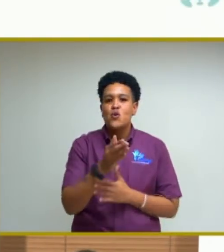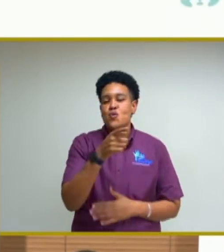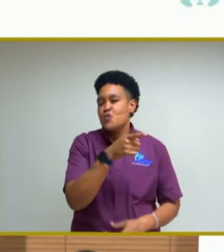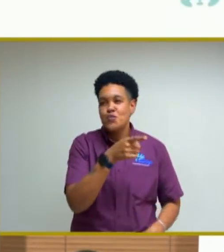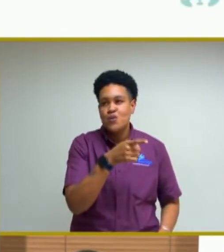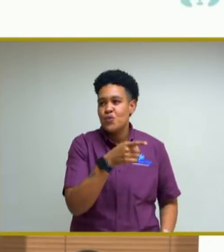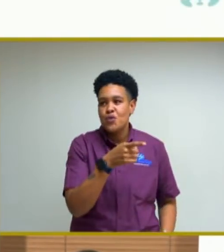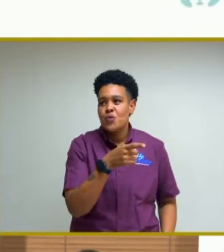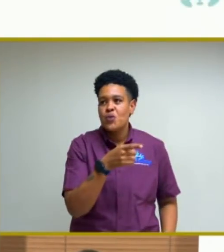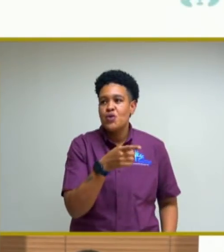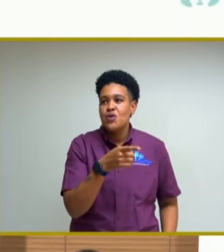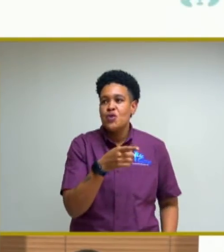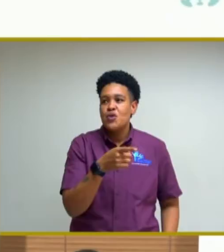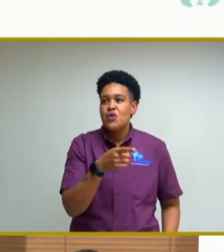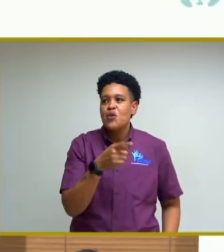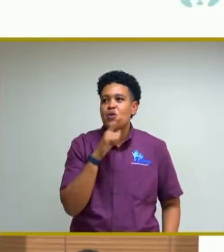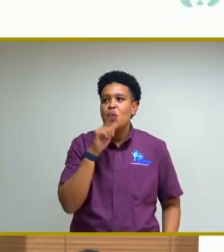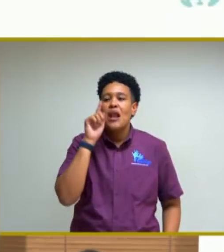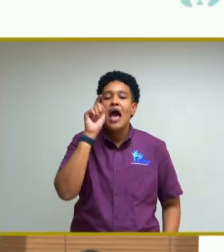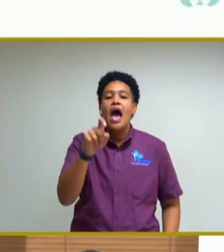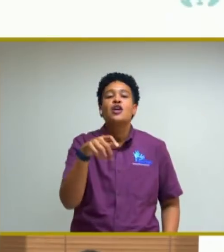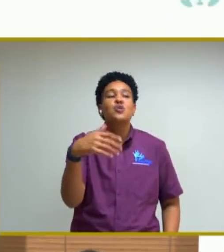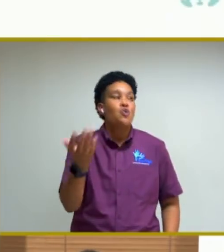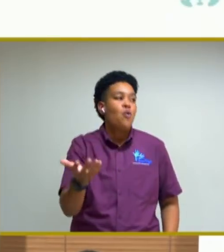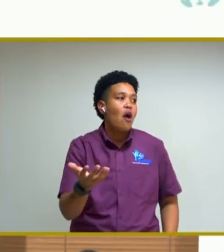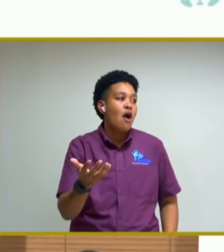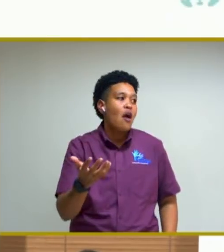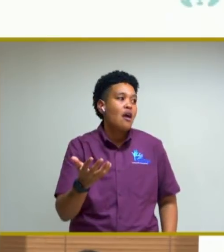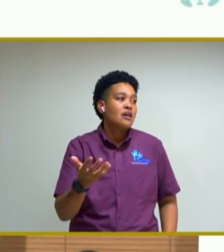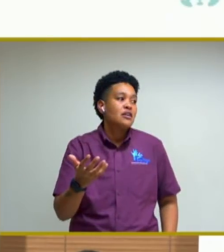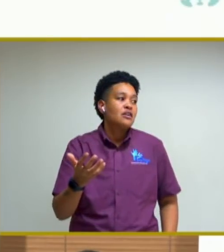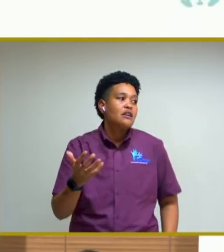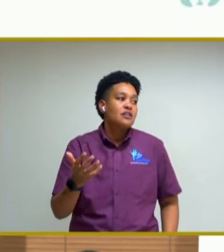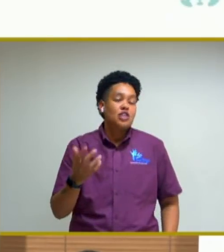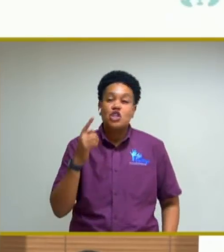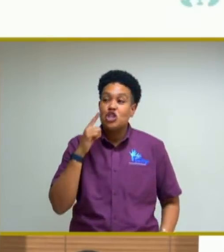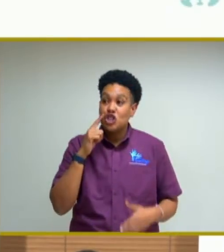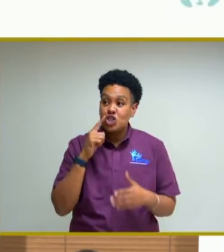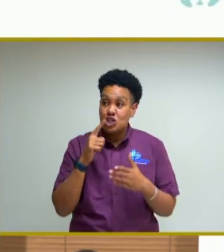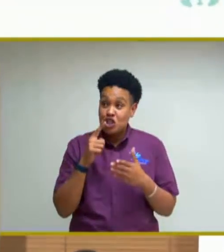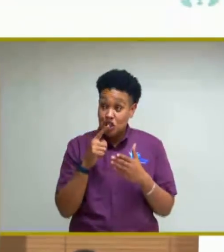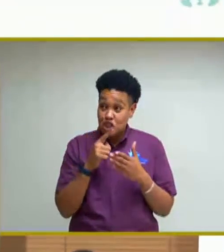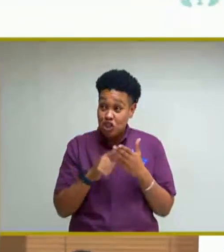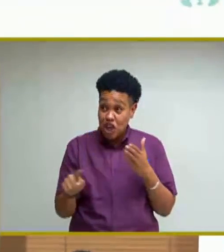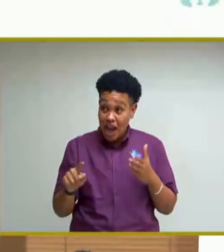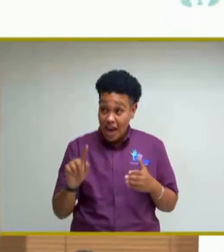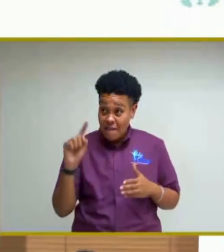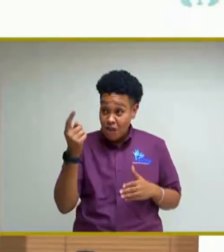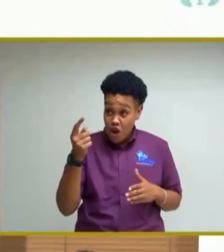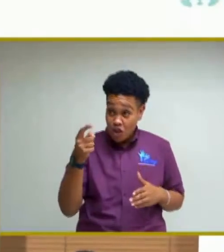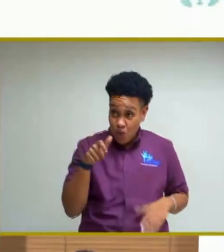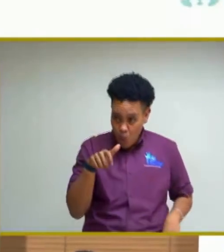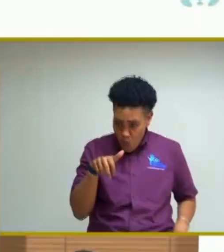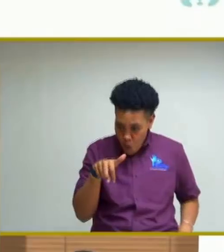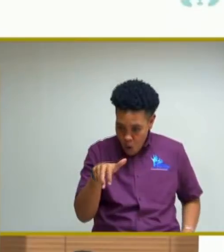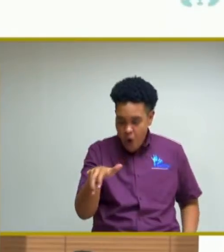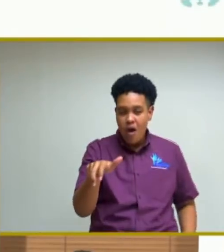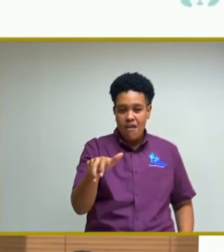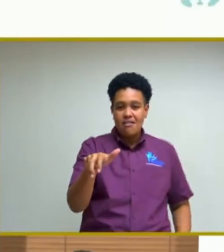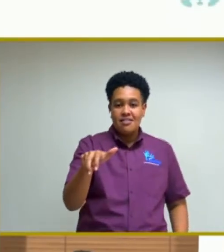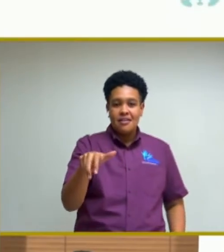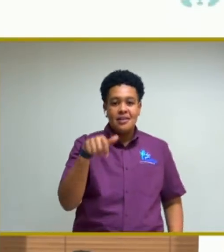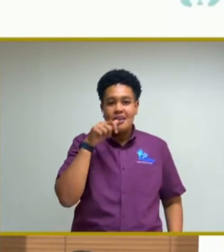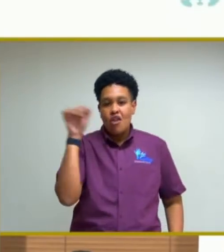checkpoint, but you will be asked to make your way to the checkpoint 1, and because that's where we are allowing